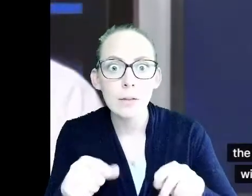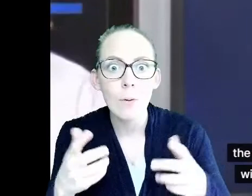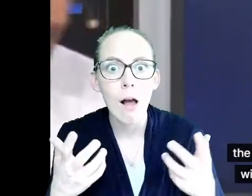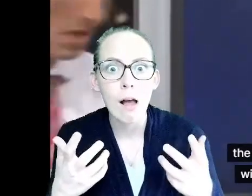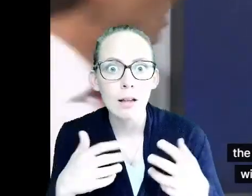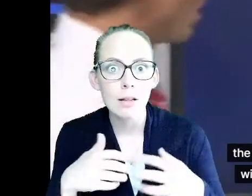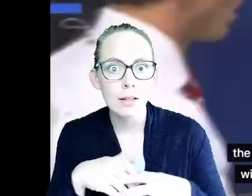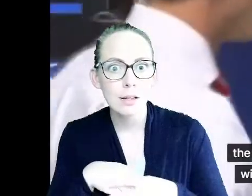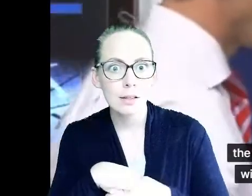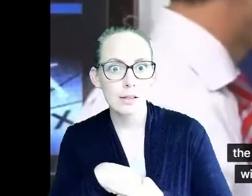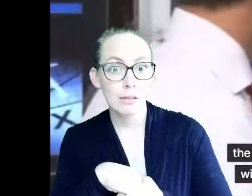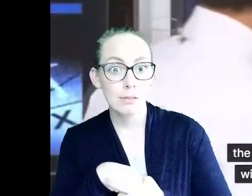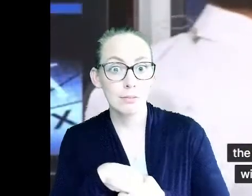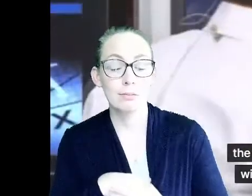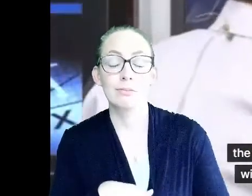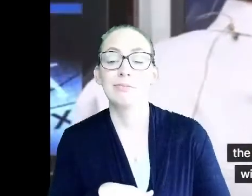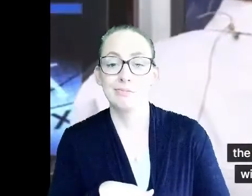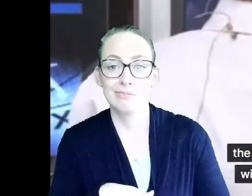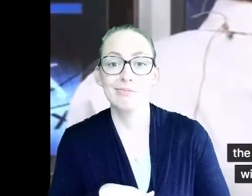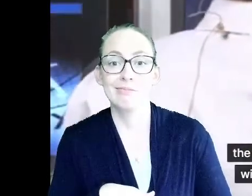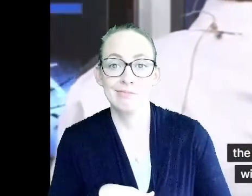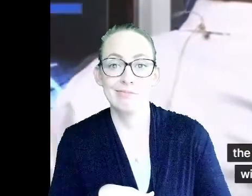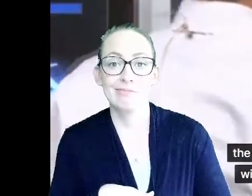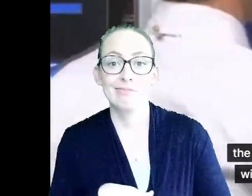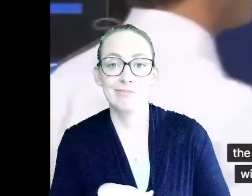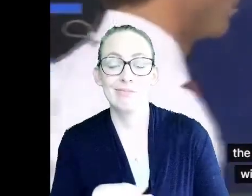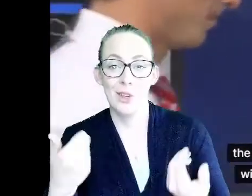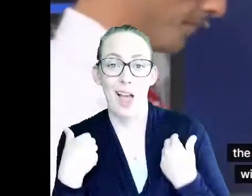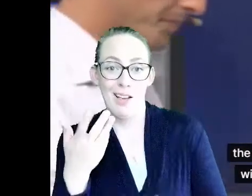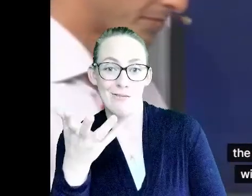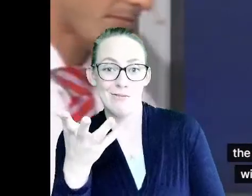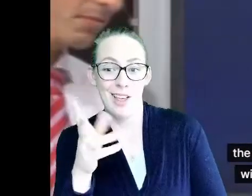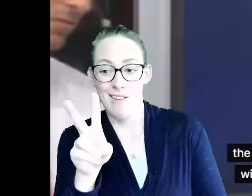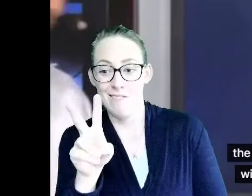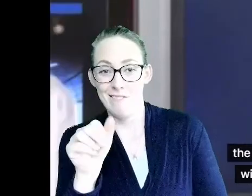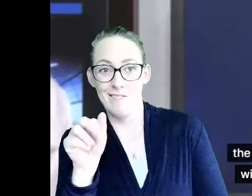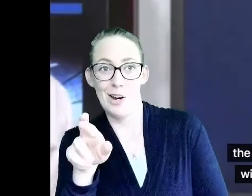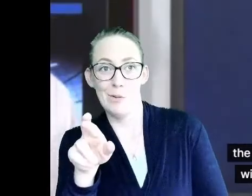disappears and you are left with a variable?